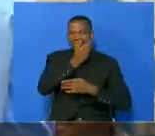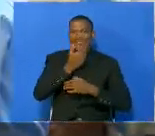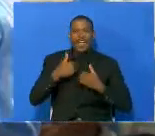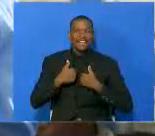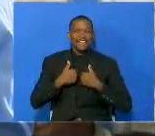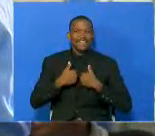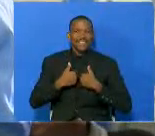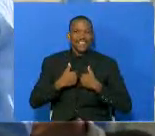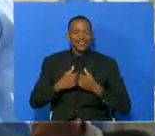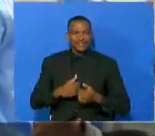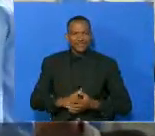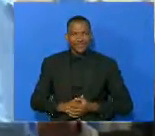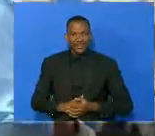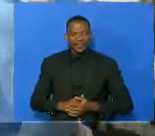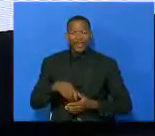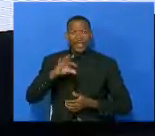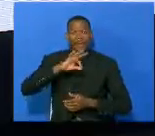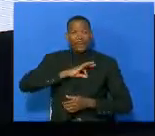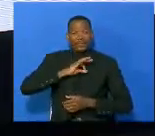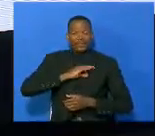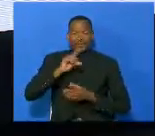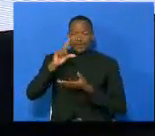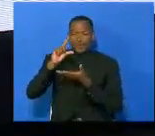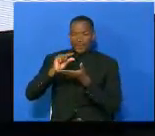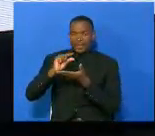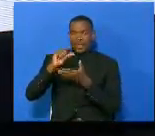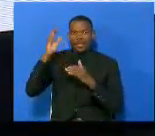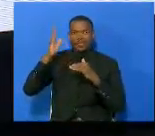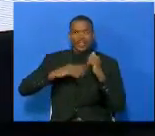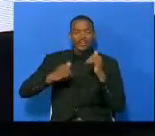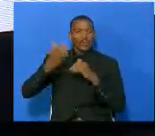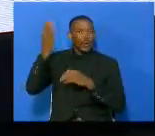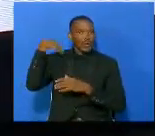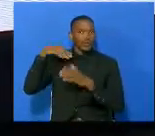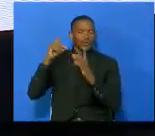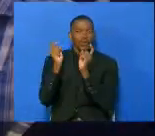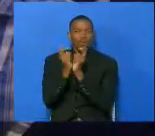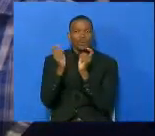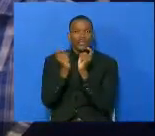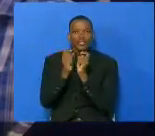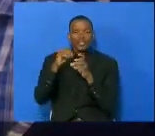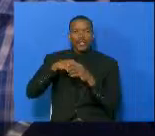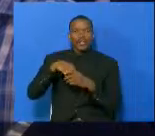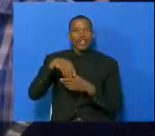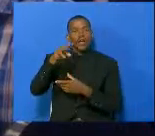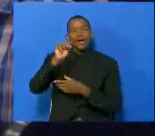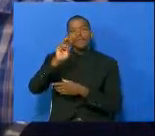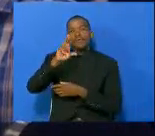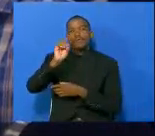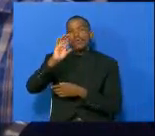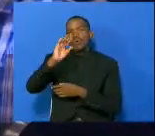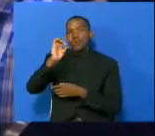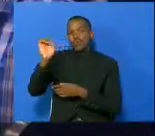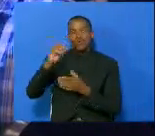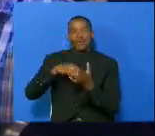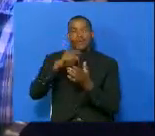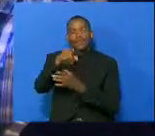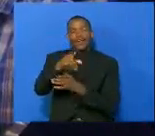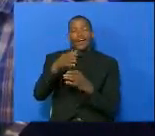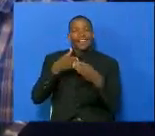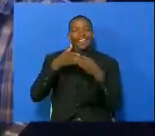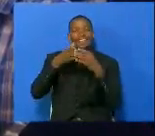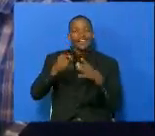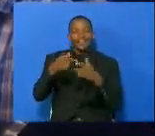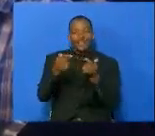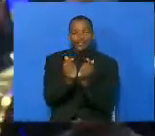se tlise di etsele tse di potlana go tshwantsha ngwale tsa gaisanyo e fitileng kwa Morocco, bakatisi le baeteledipele ba